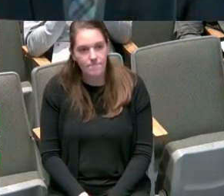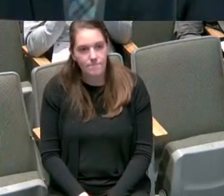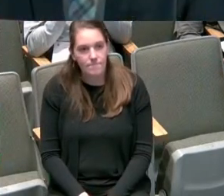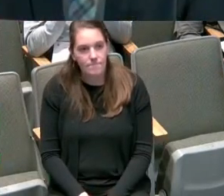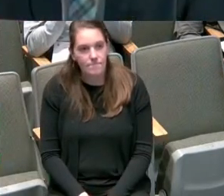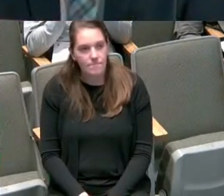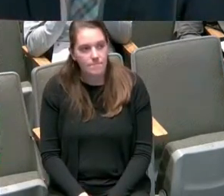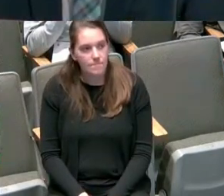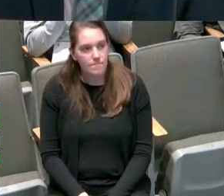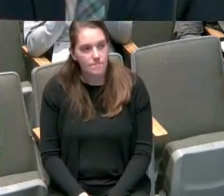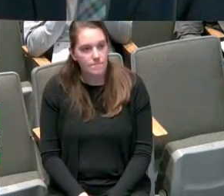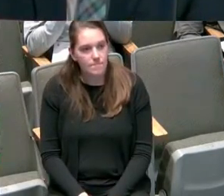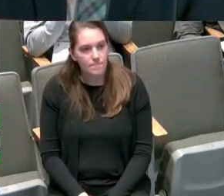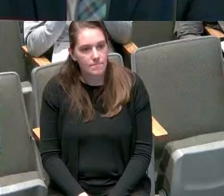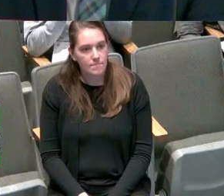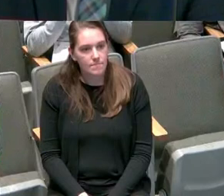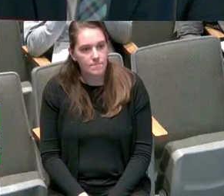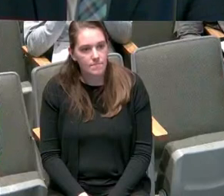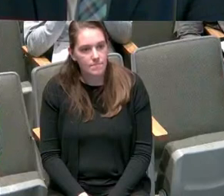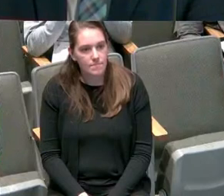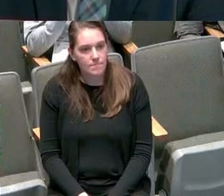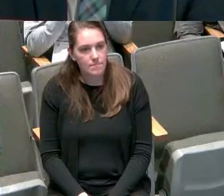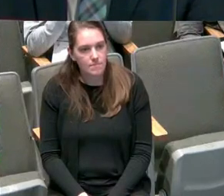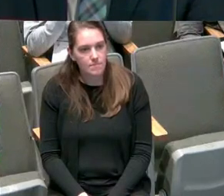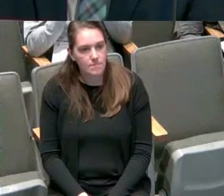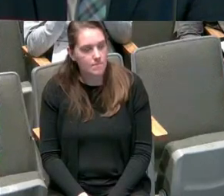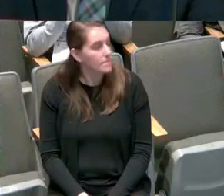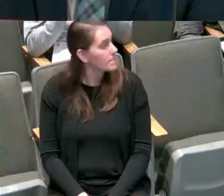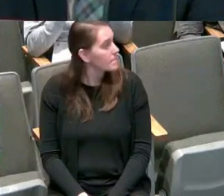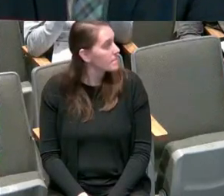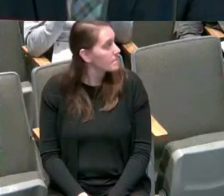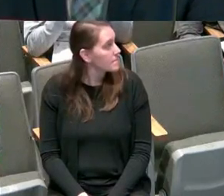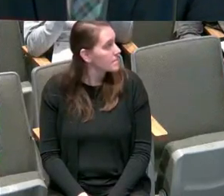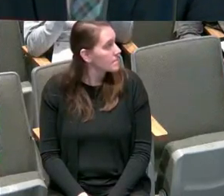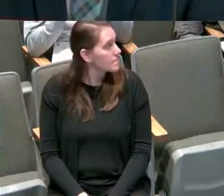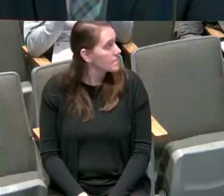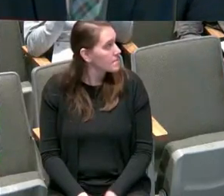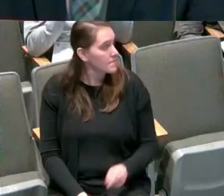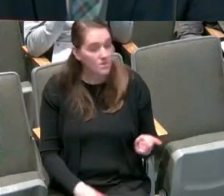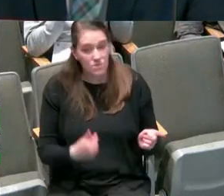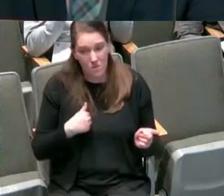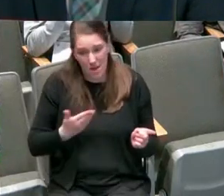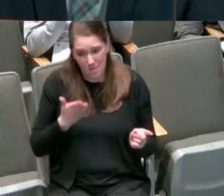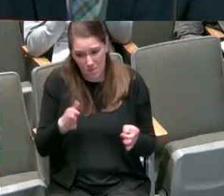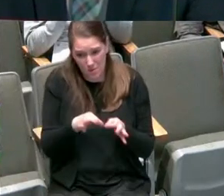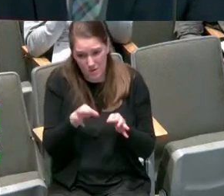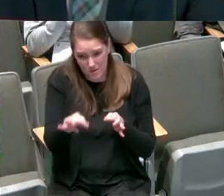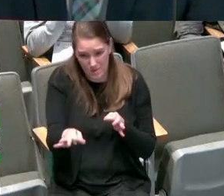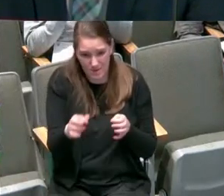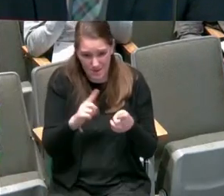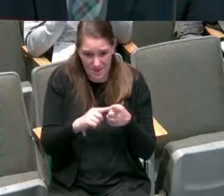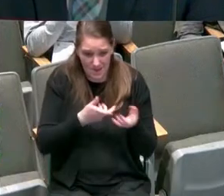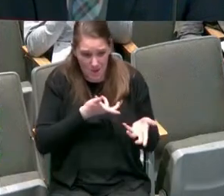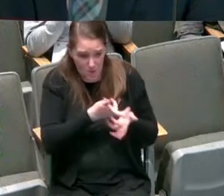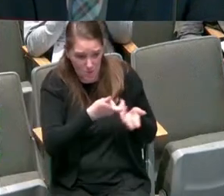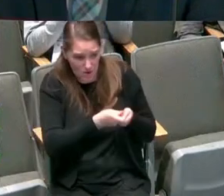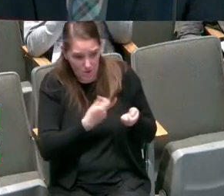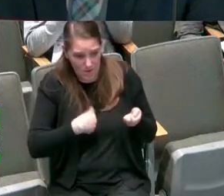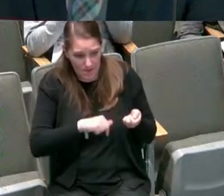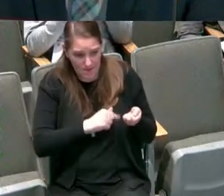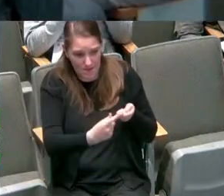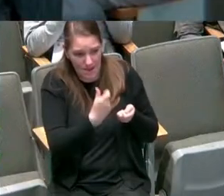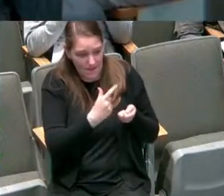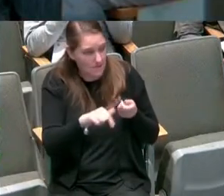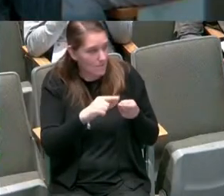so is that so I moved that it was postponed until they actually work with us and ask about